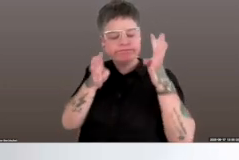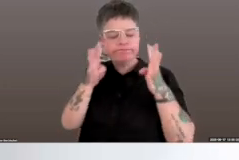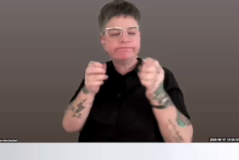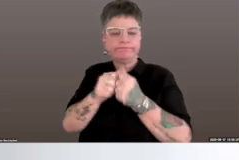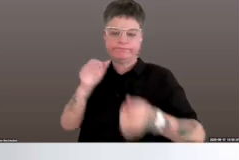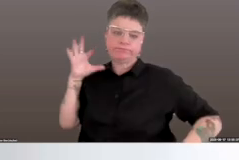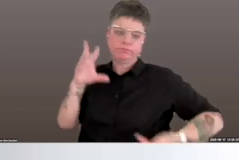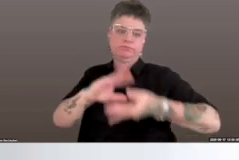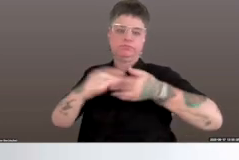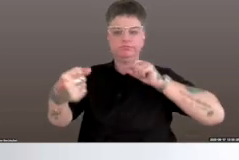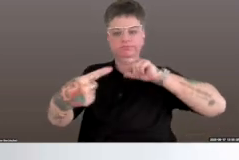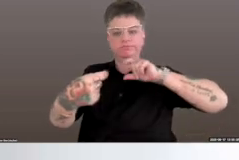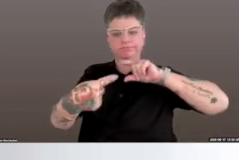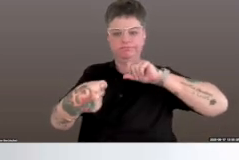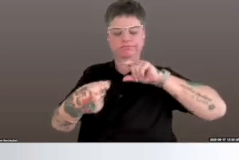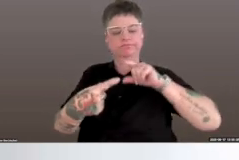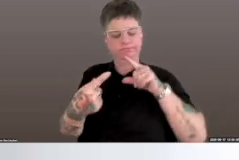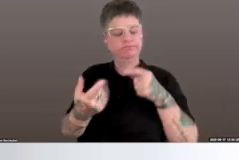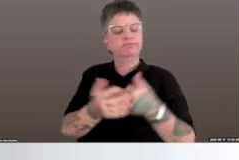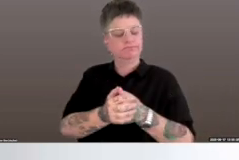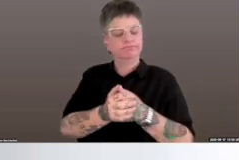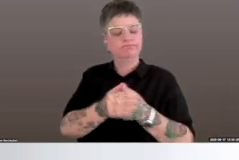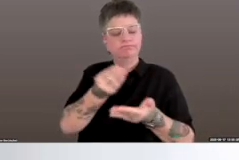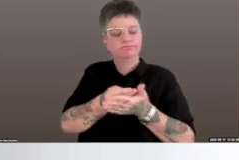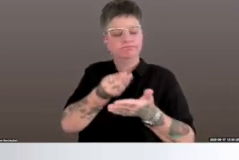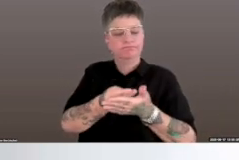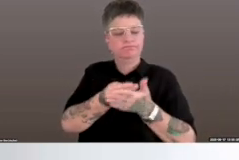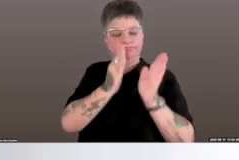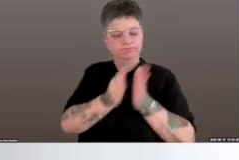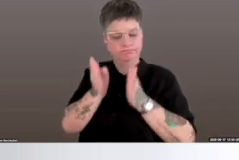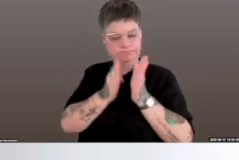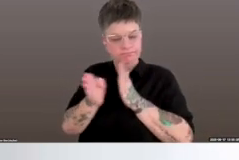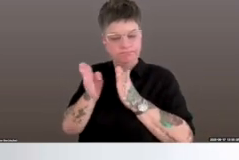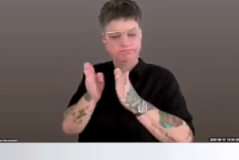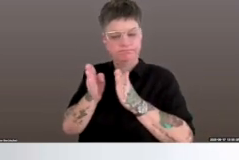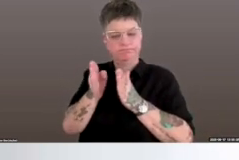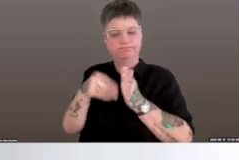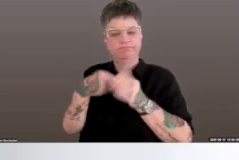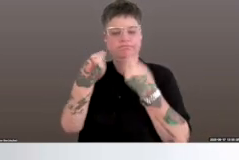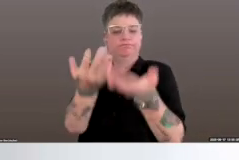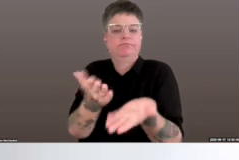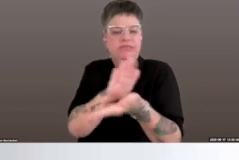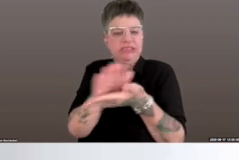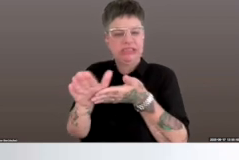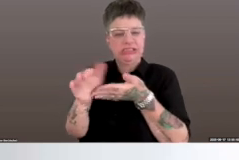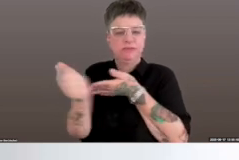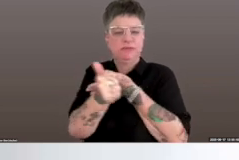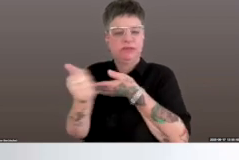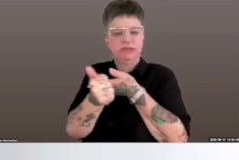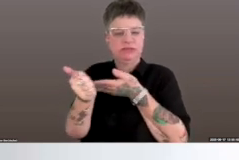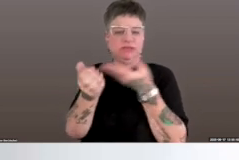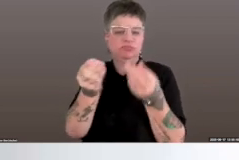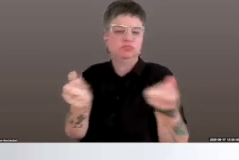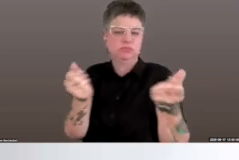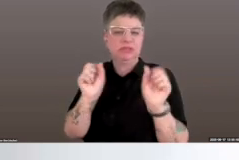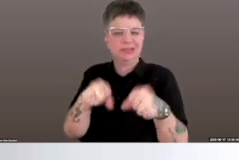feedback. These projects provide funding to plan for and implement a variety of clean mobility solutions that can help folks get around